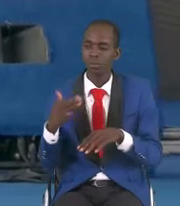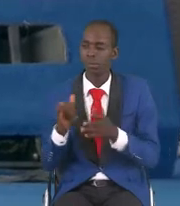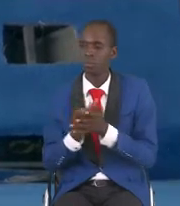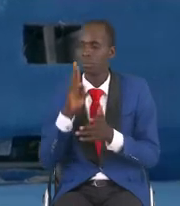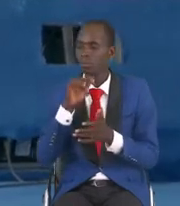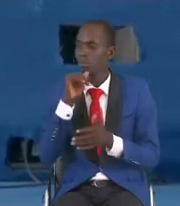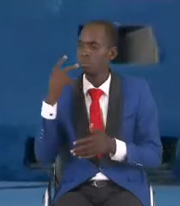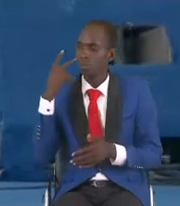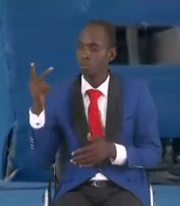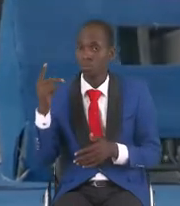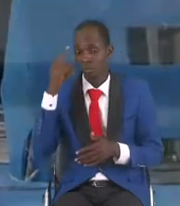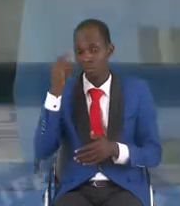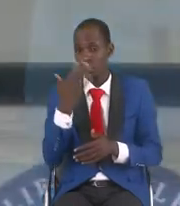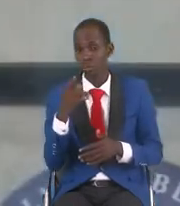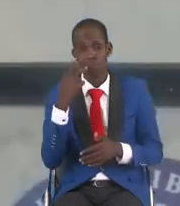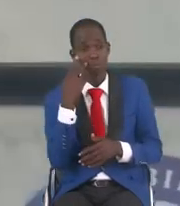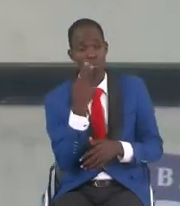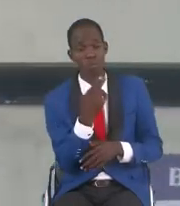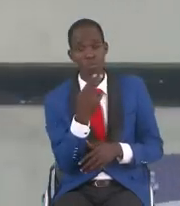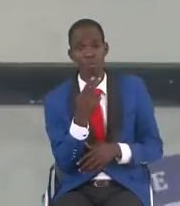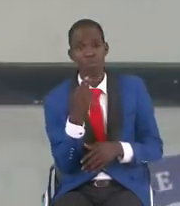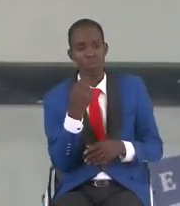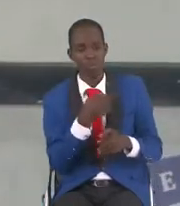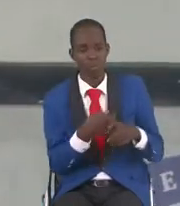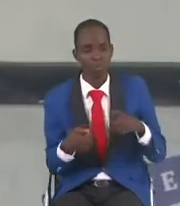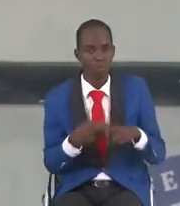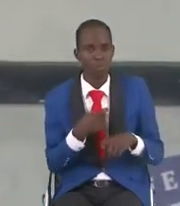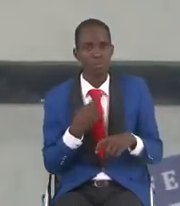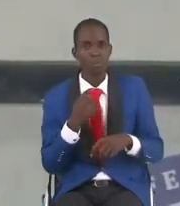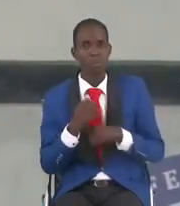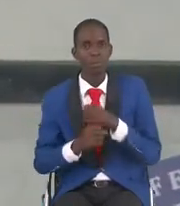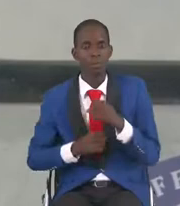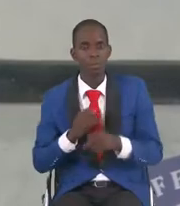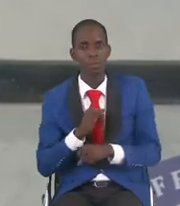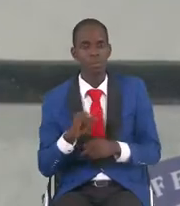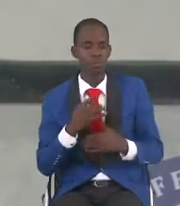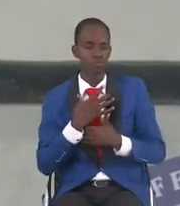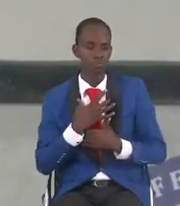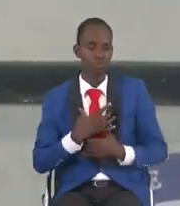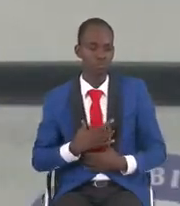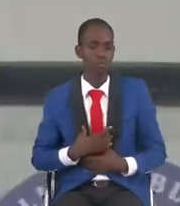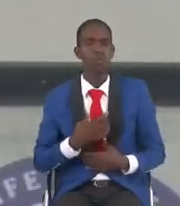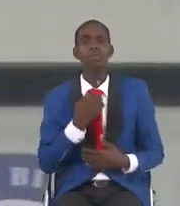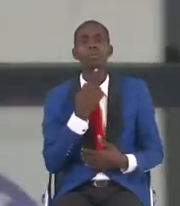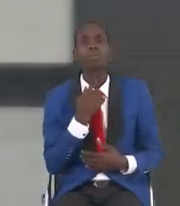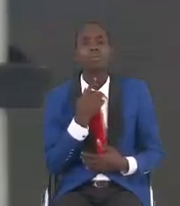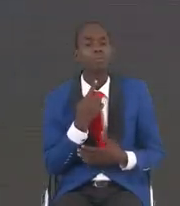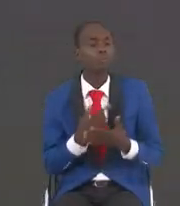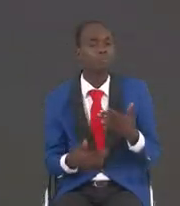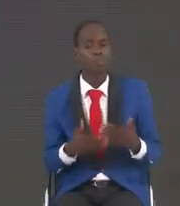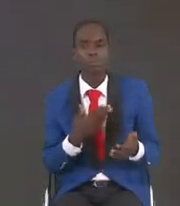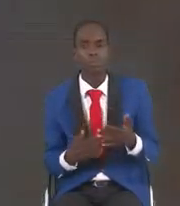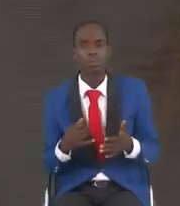are seen, the persecution and the suffering and the hunger and the thirst and whatever it is,